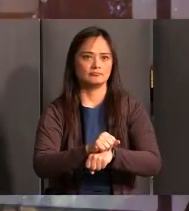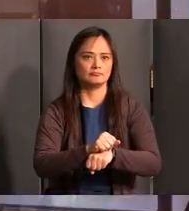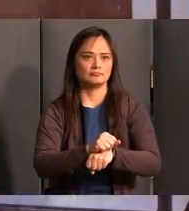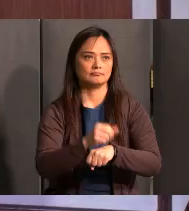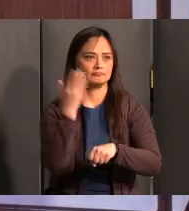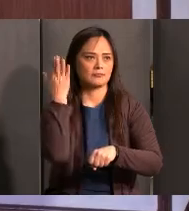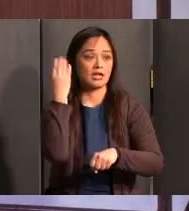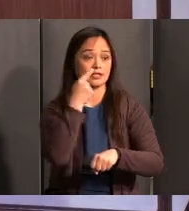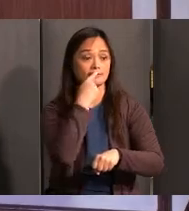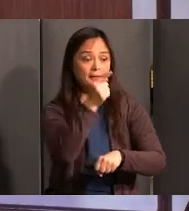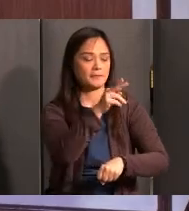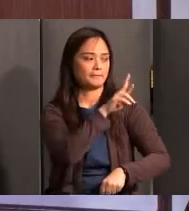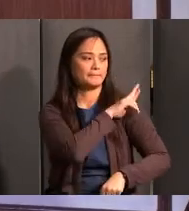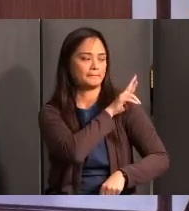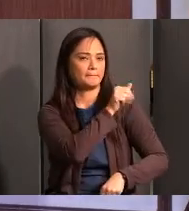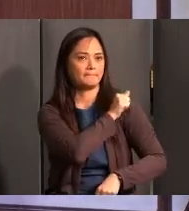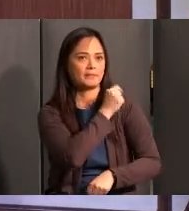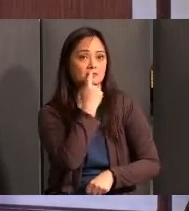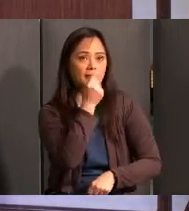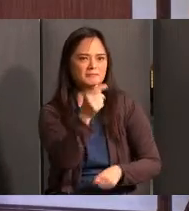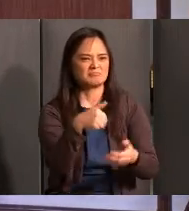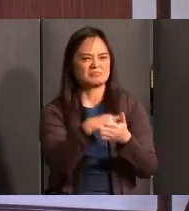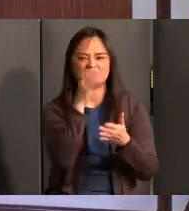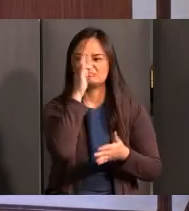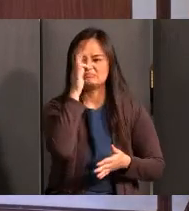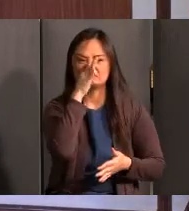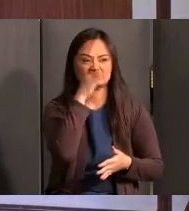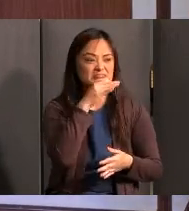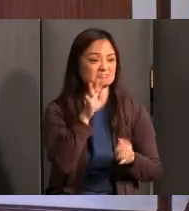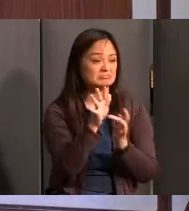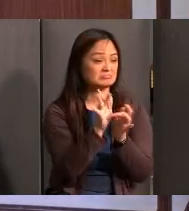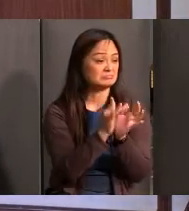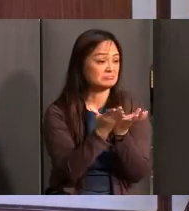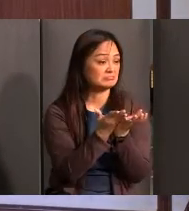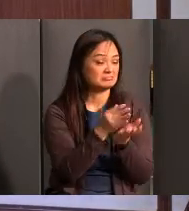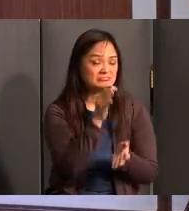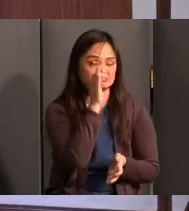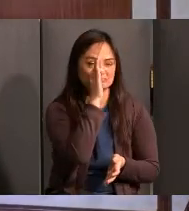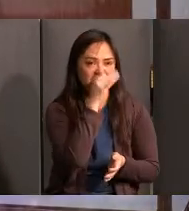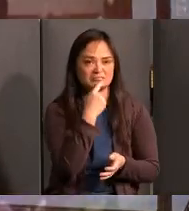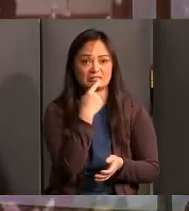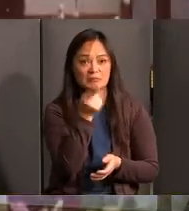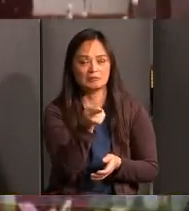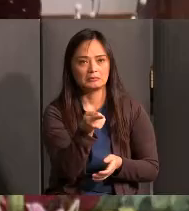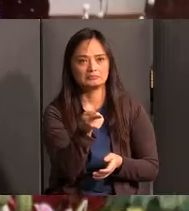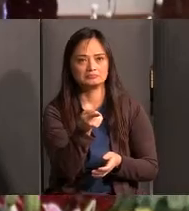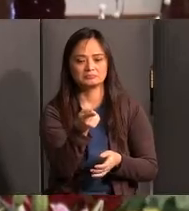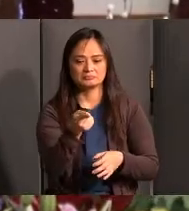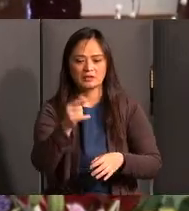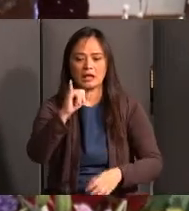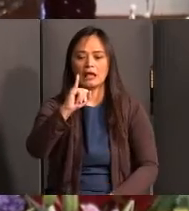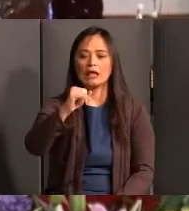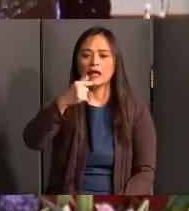niyo sa Tagalog Bible, minsan, o madalas, ang rendition ng church ay sa Tagalog ay iglesia.